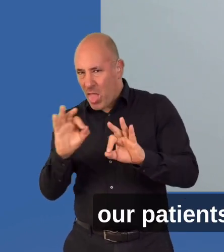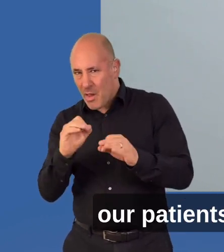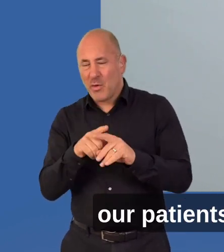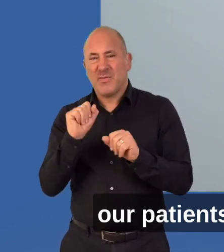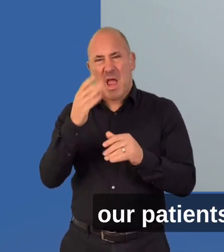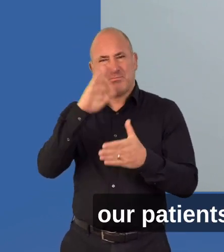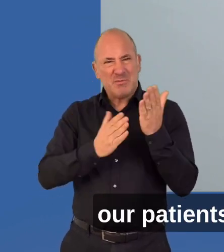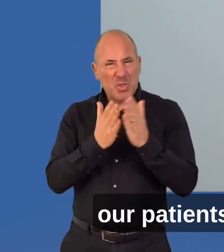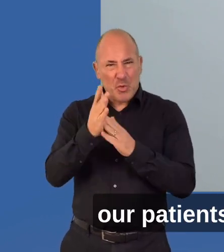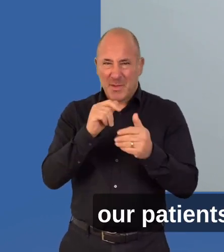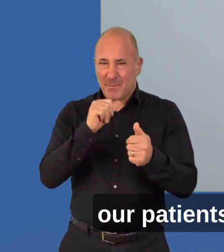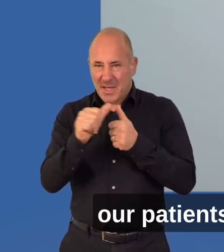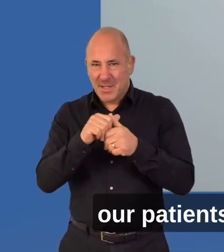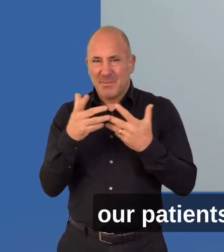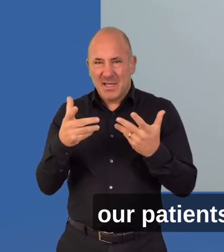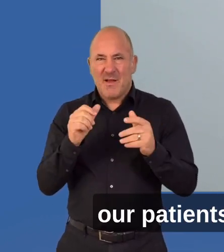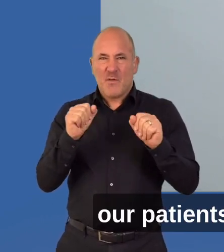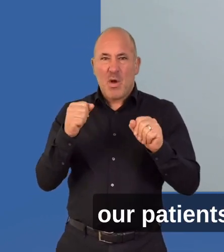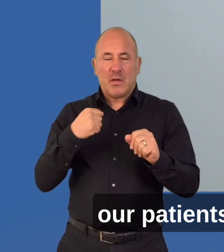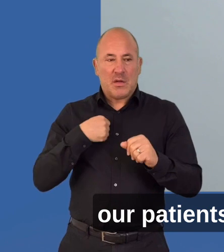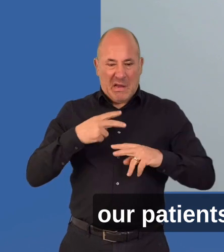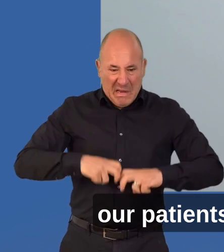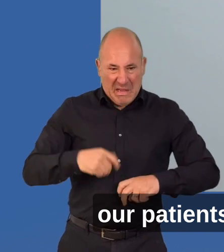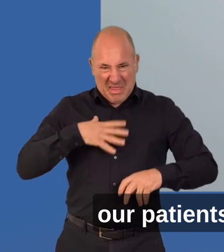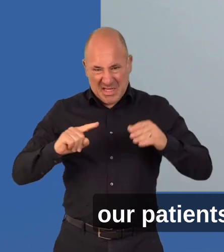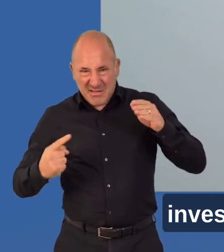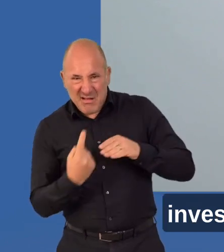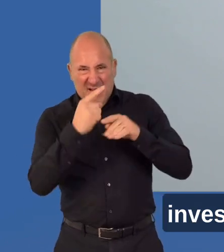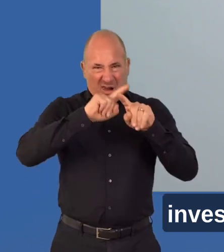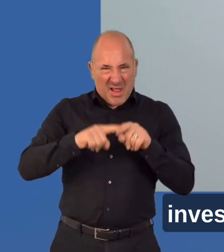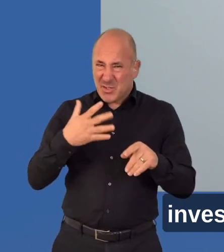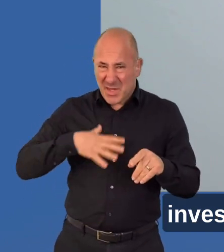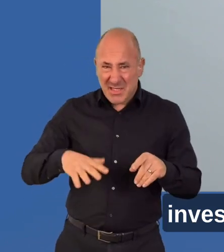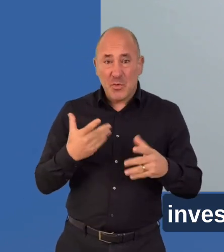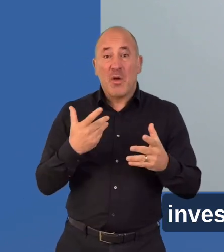patients' experience, enabling them to avoid unnecessary invasive